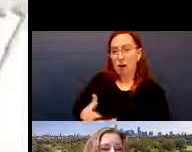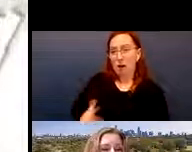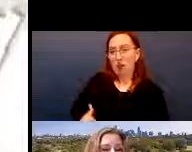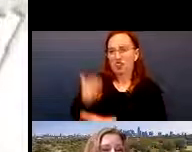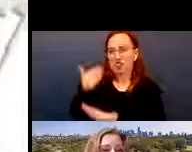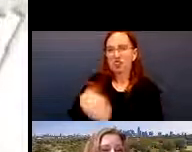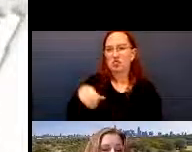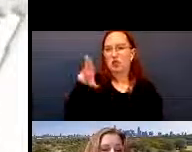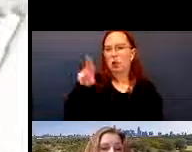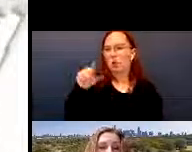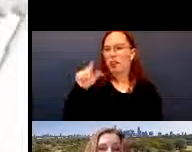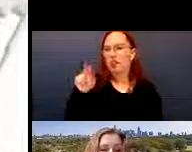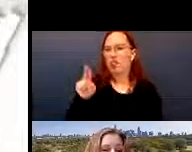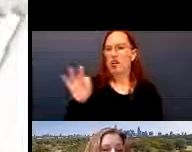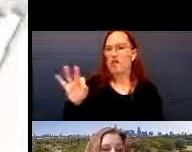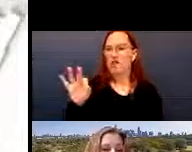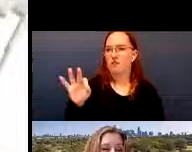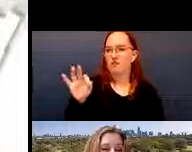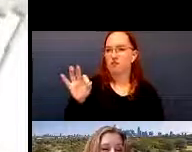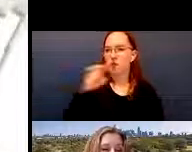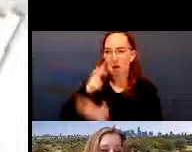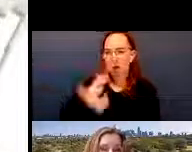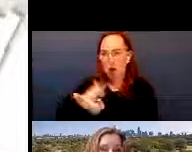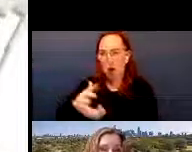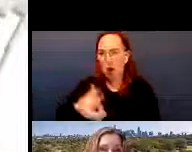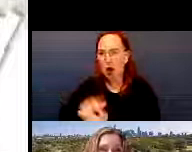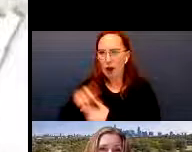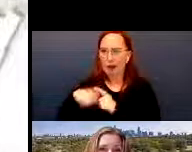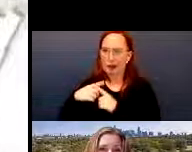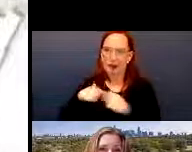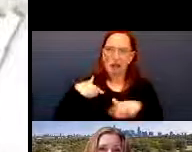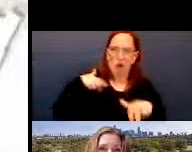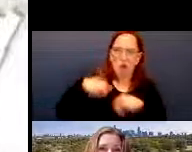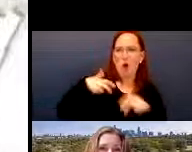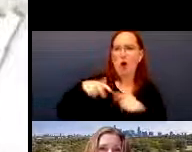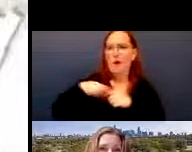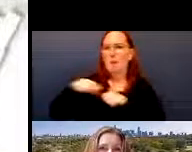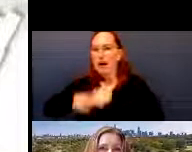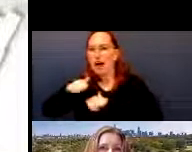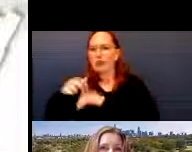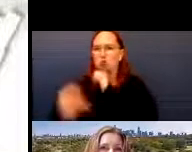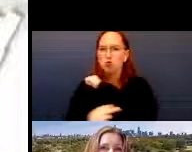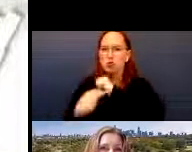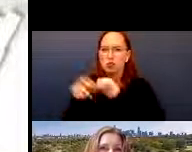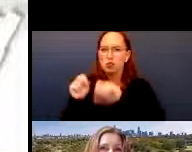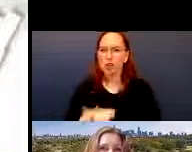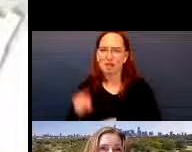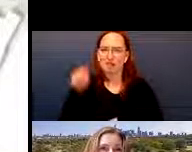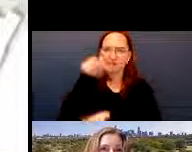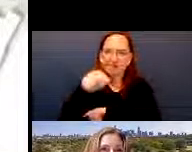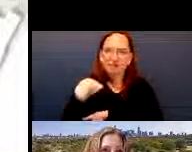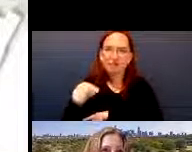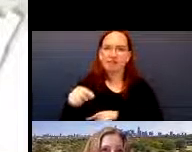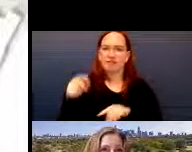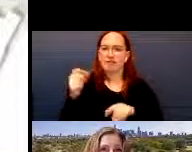Umlauf, and there are multiple pedestrian and bike pedestrian bridges to cross Barton Creek on